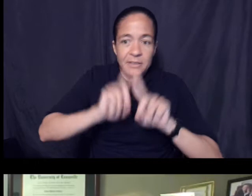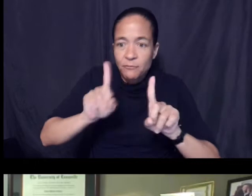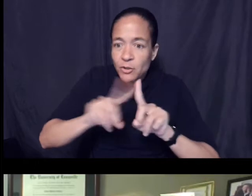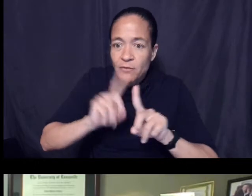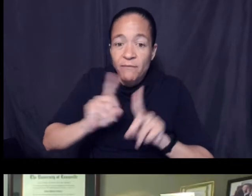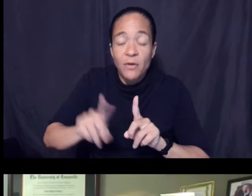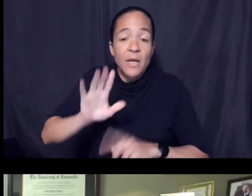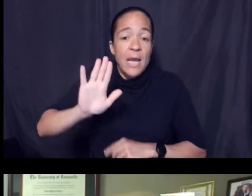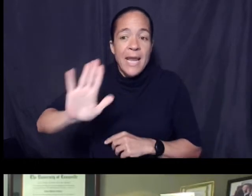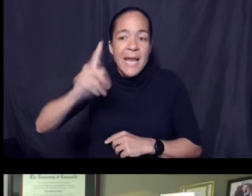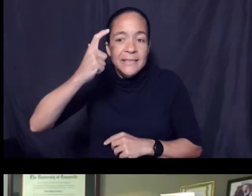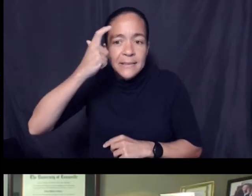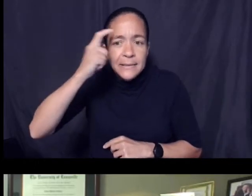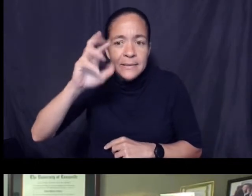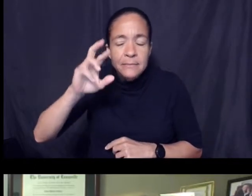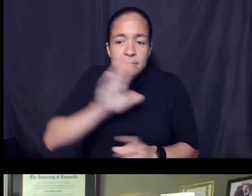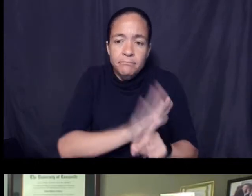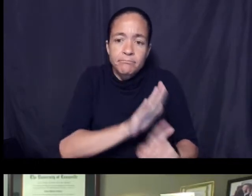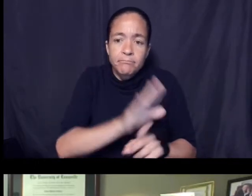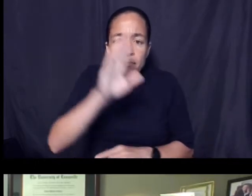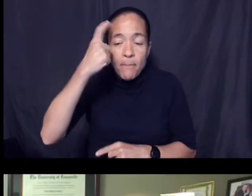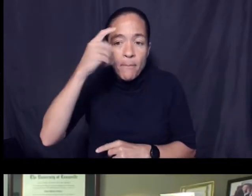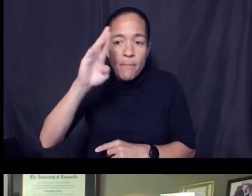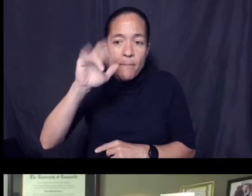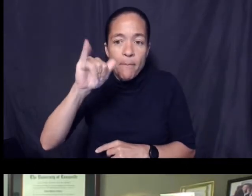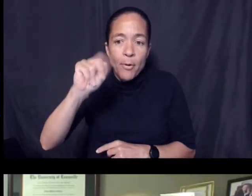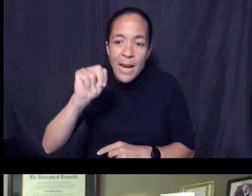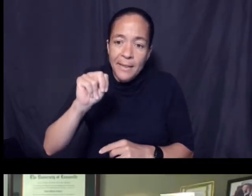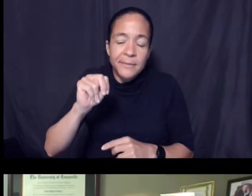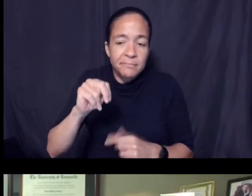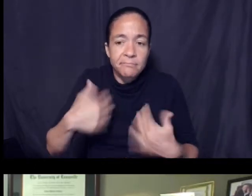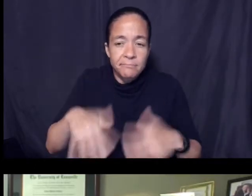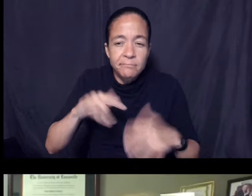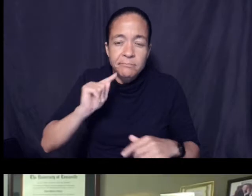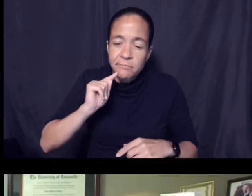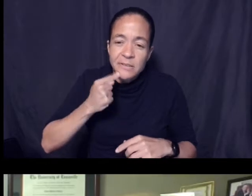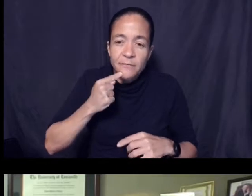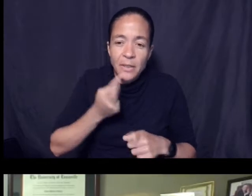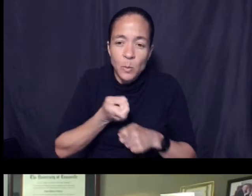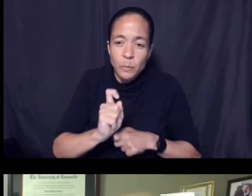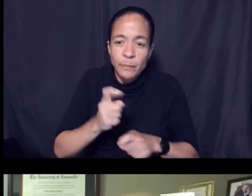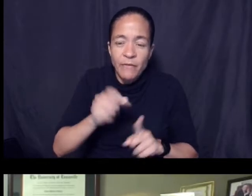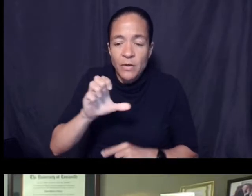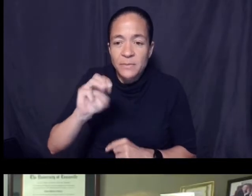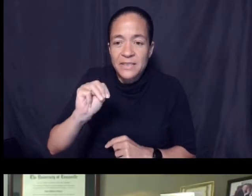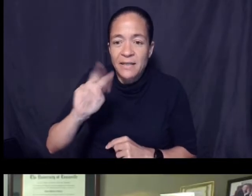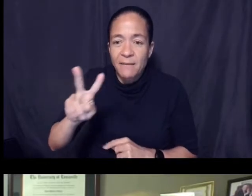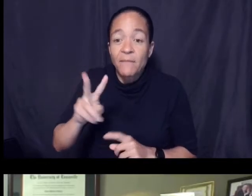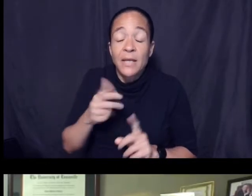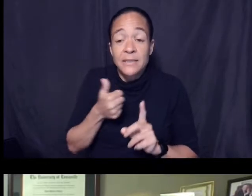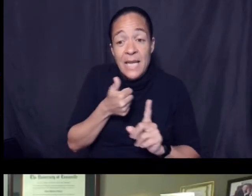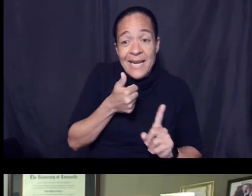from the virus, and he now sees a number of specialists. Brendan is severely disabled